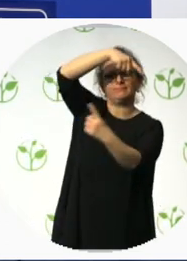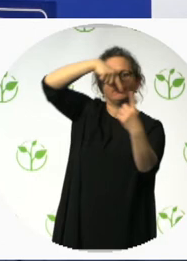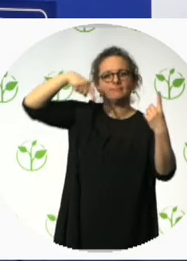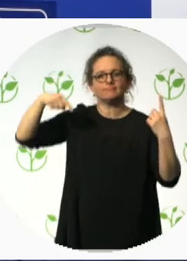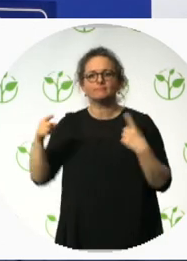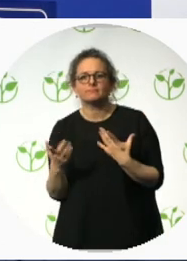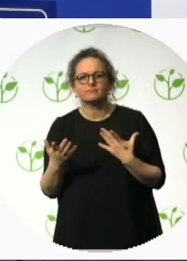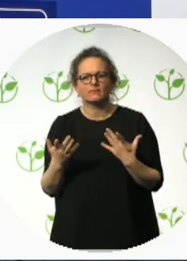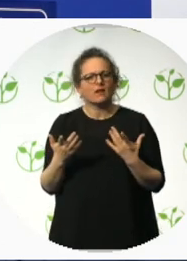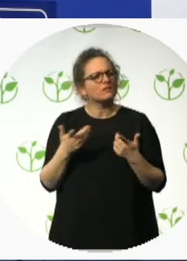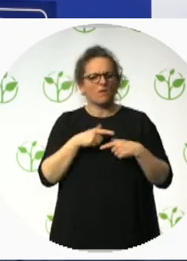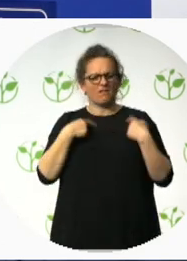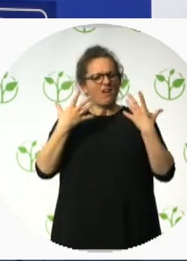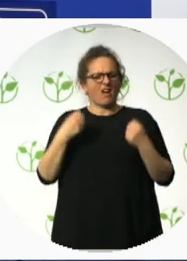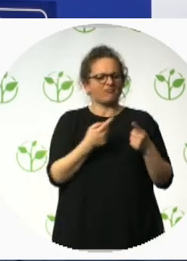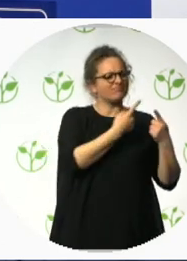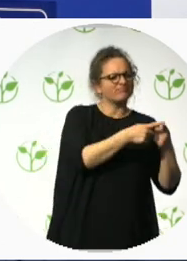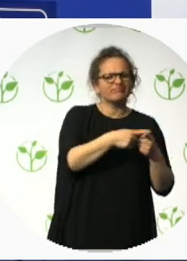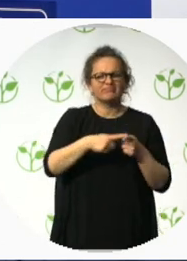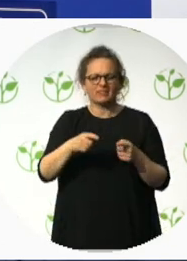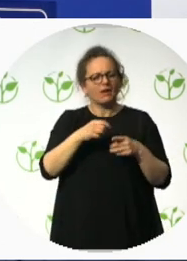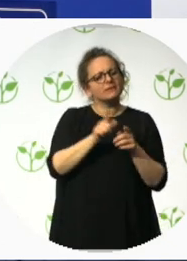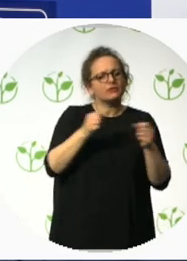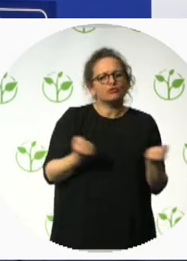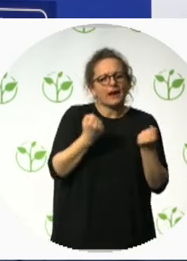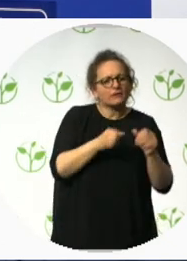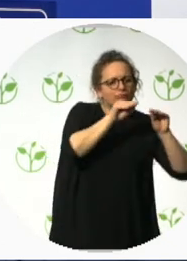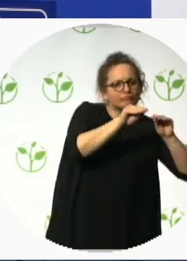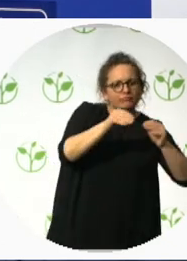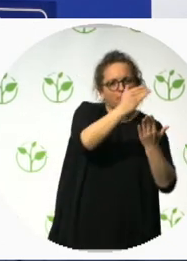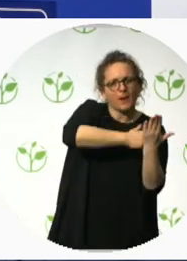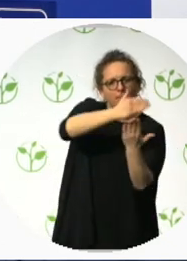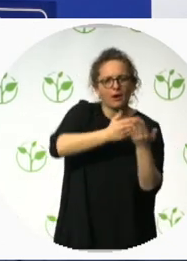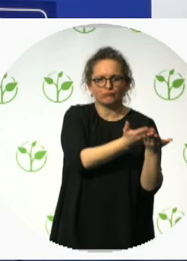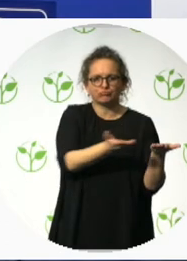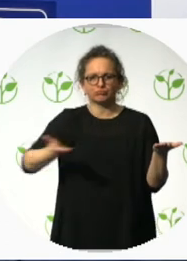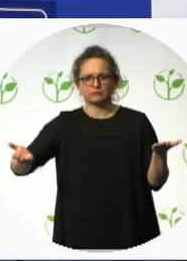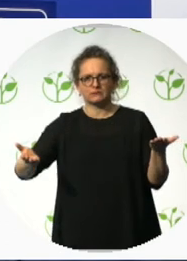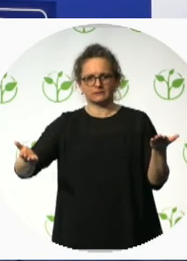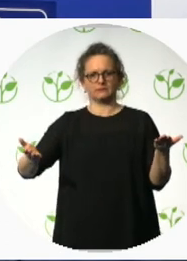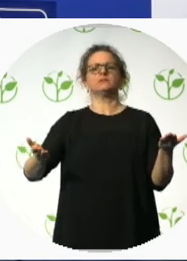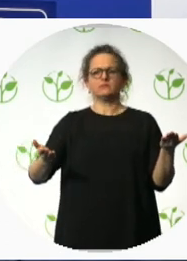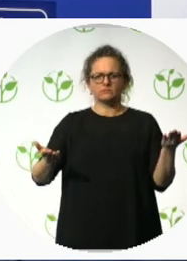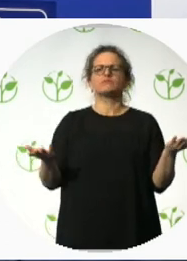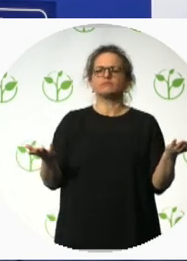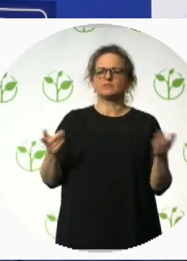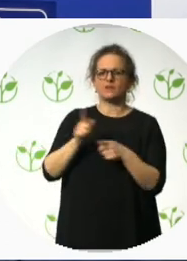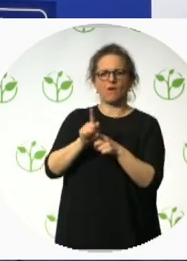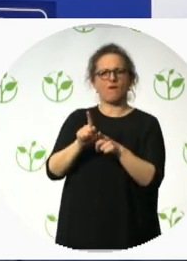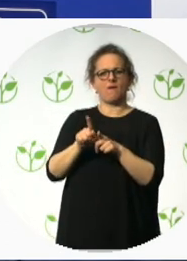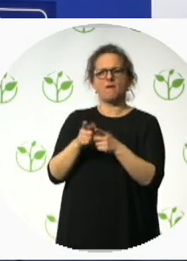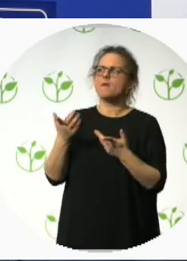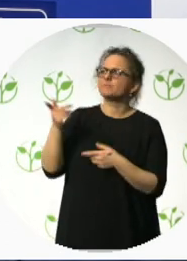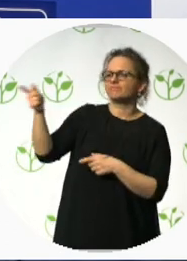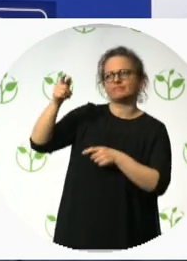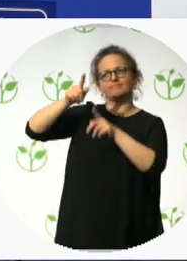were told that they had to put sign language in it. And Walmart said it was impossible. And by some miracle, Walmart